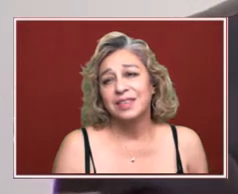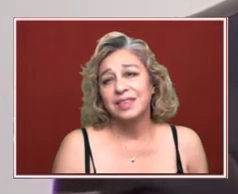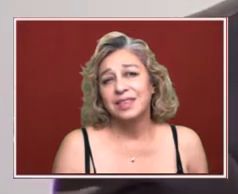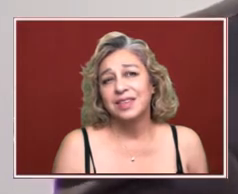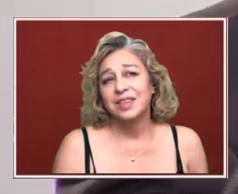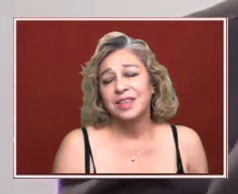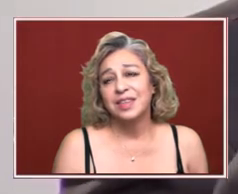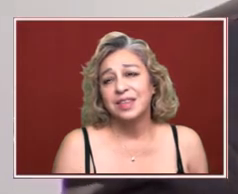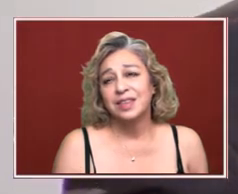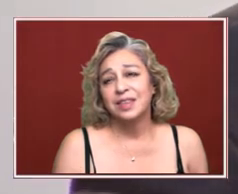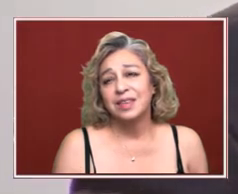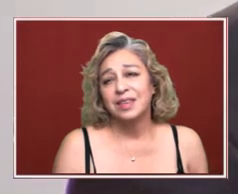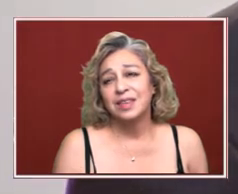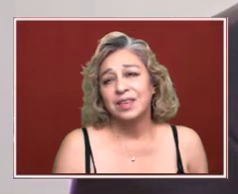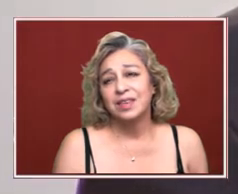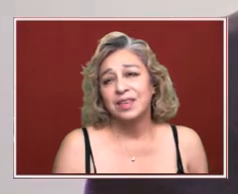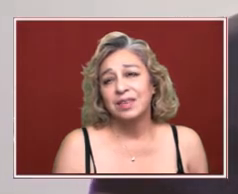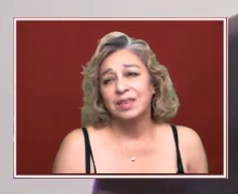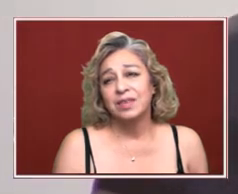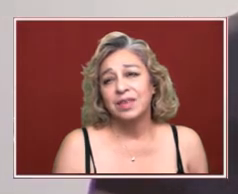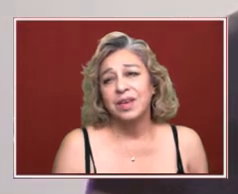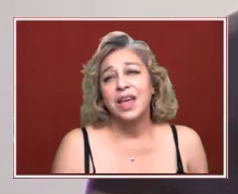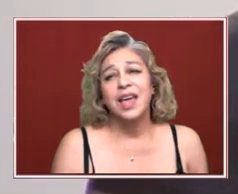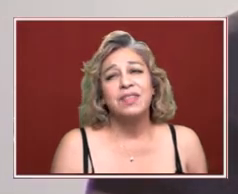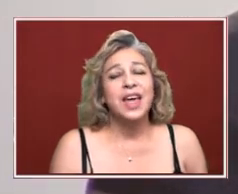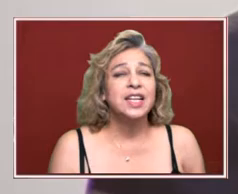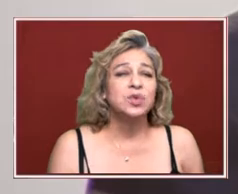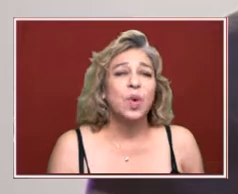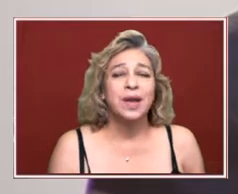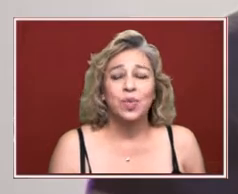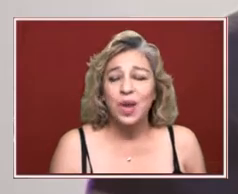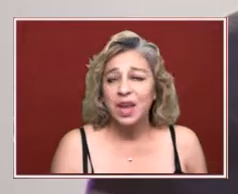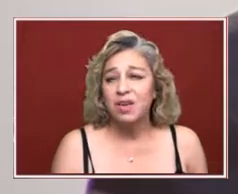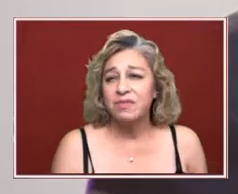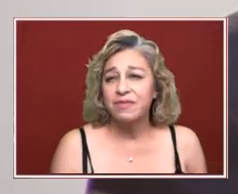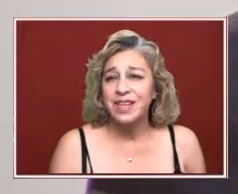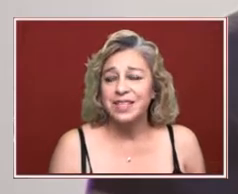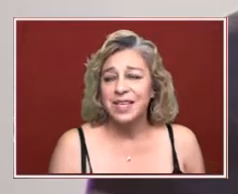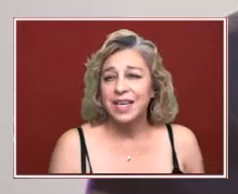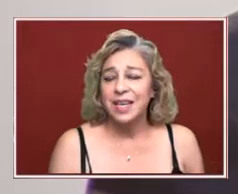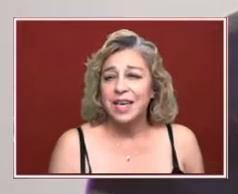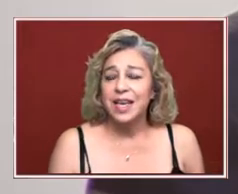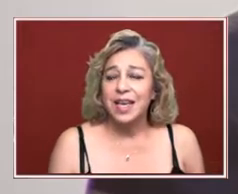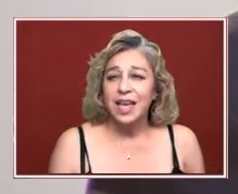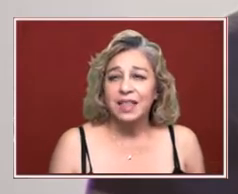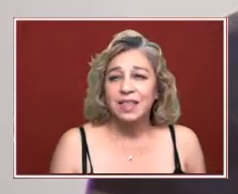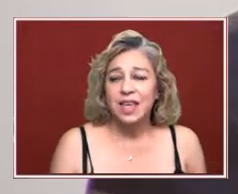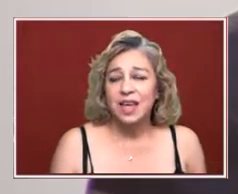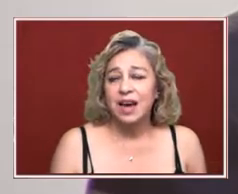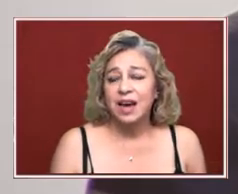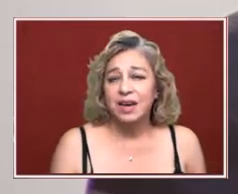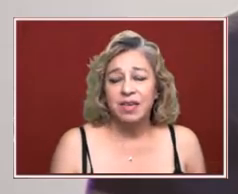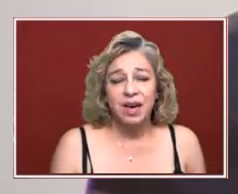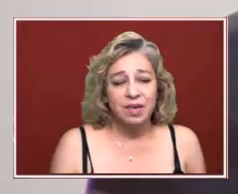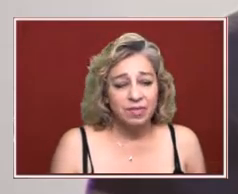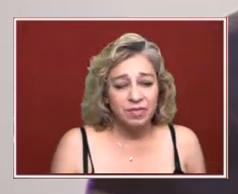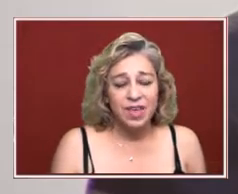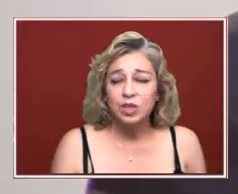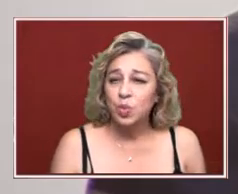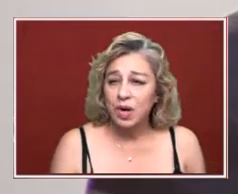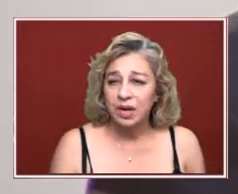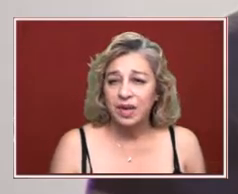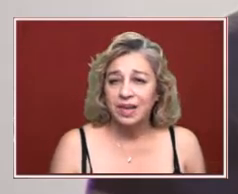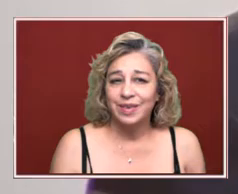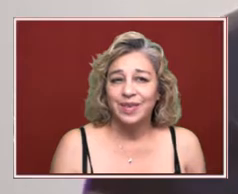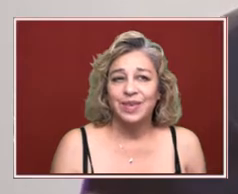estamos invirtiendo en el campo. And that is why we are investing in the